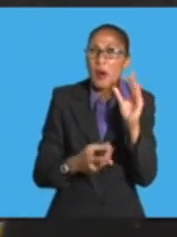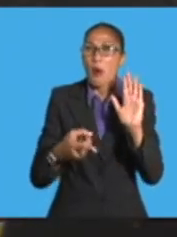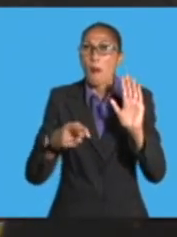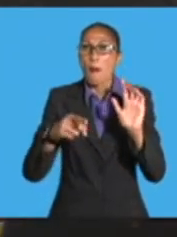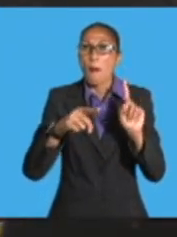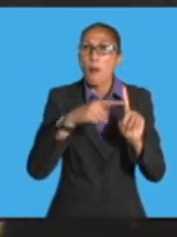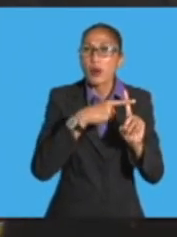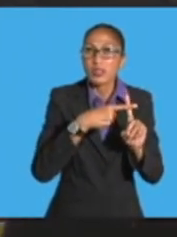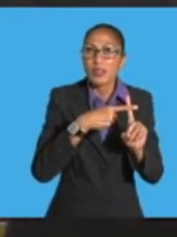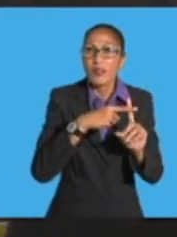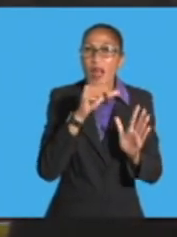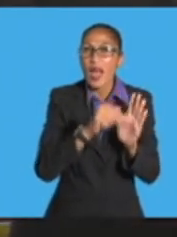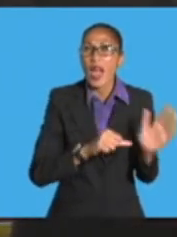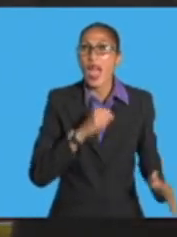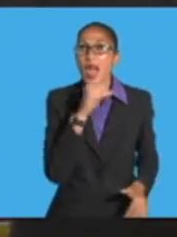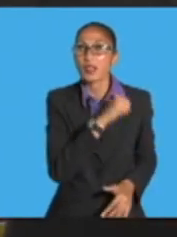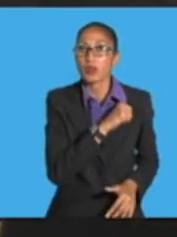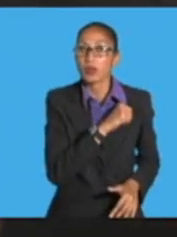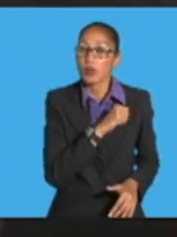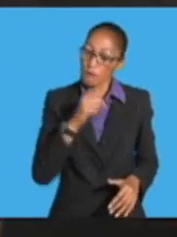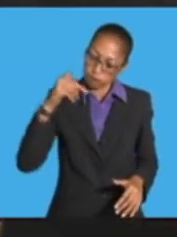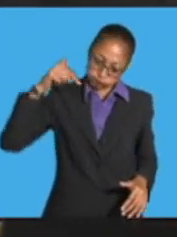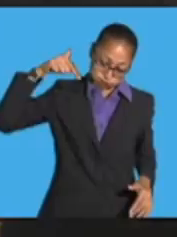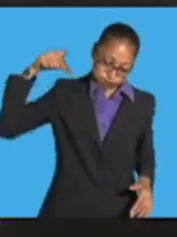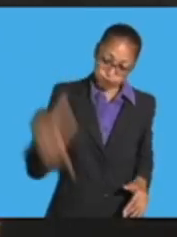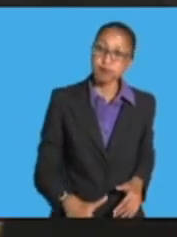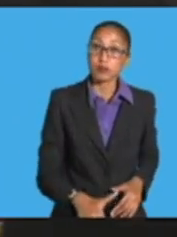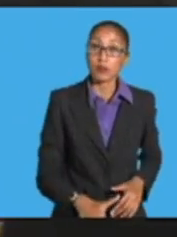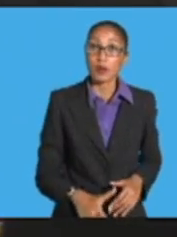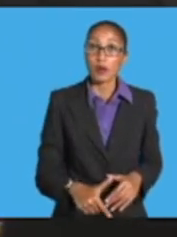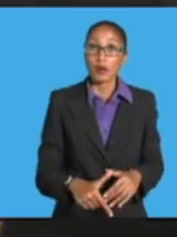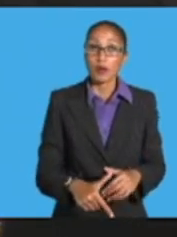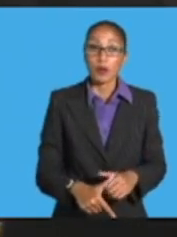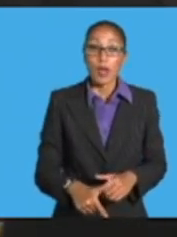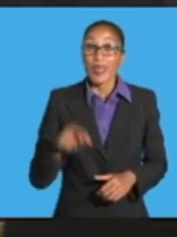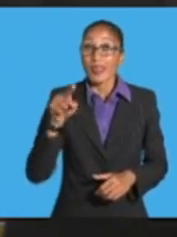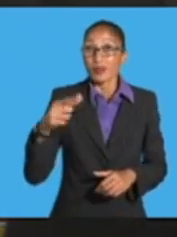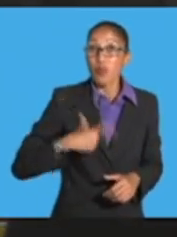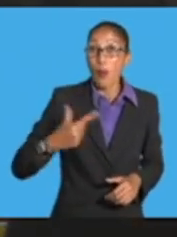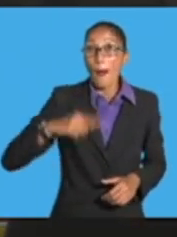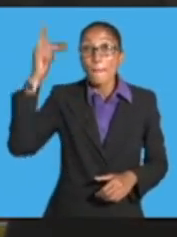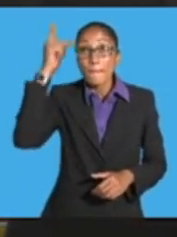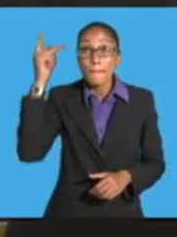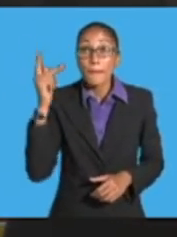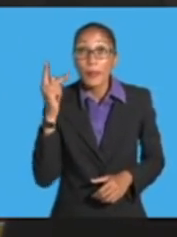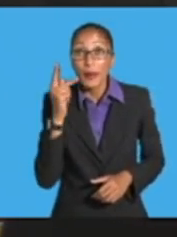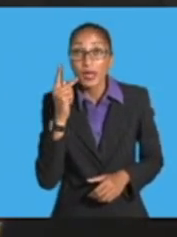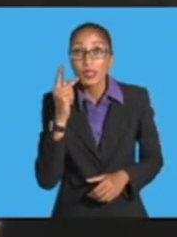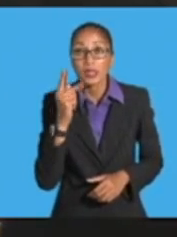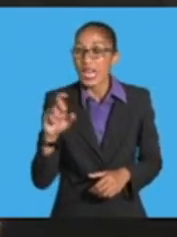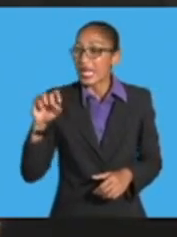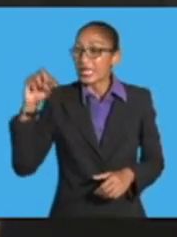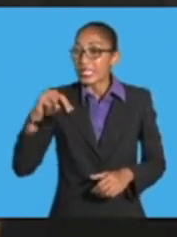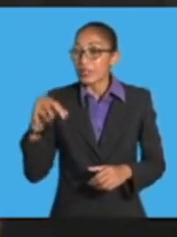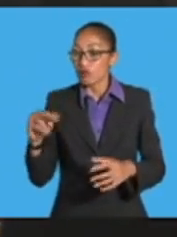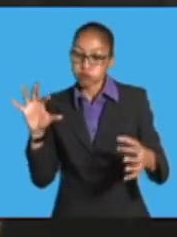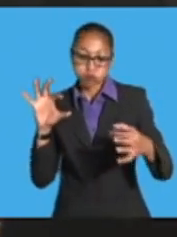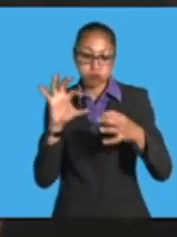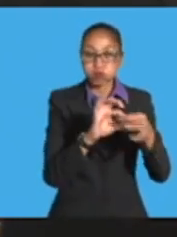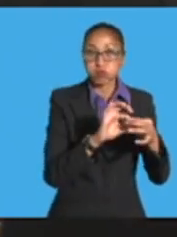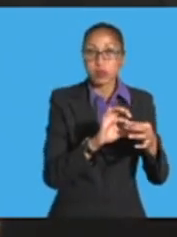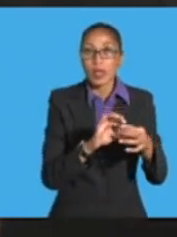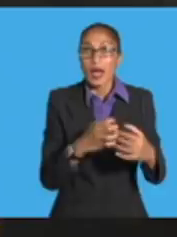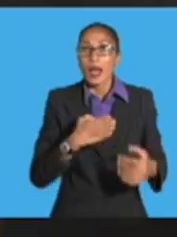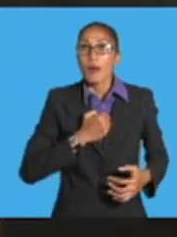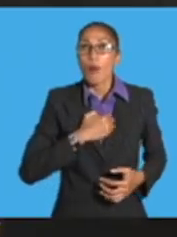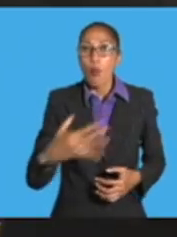in students have very much declined. Therefore, the parents are required to create intense family bonding and spend ample time